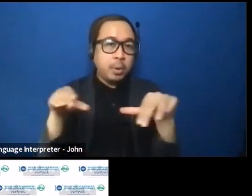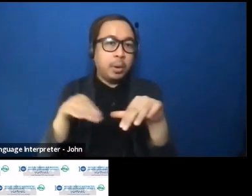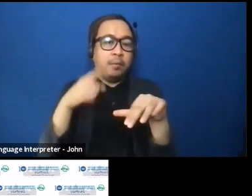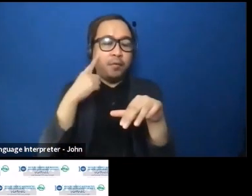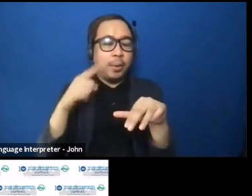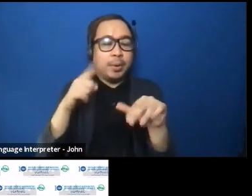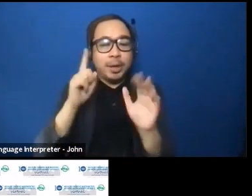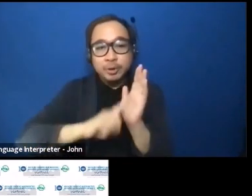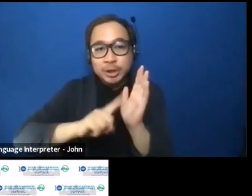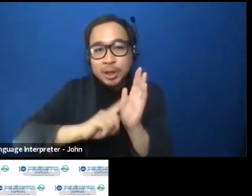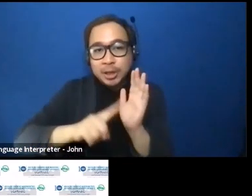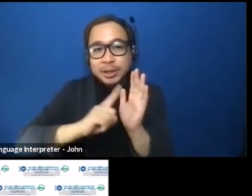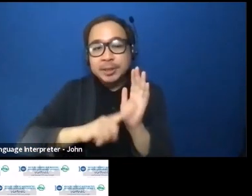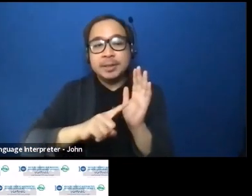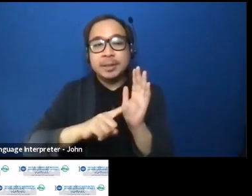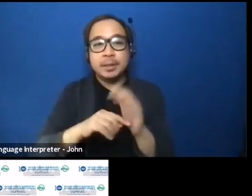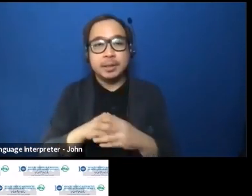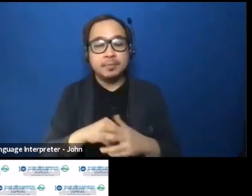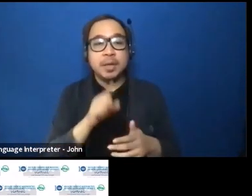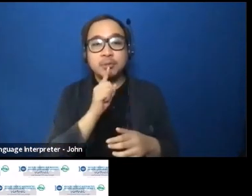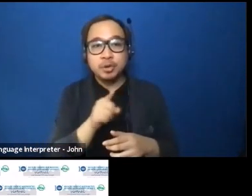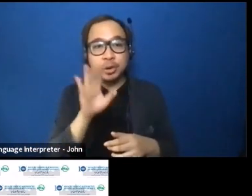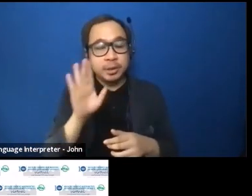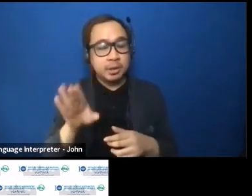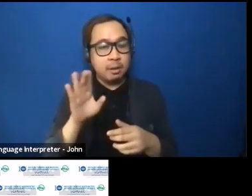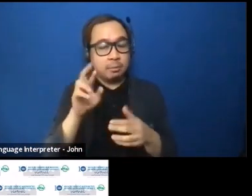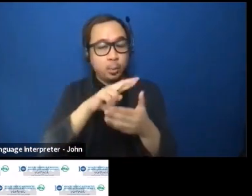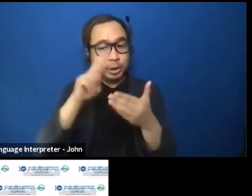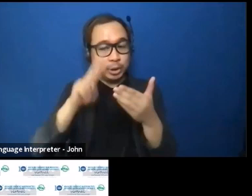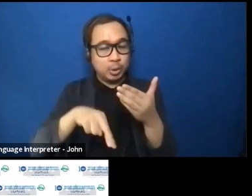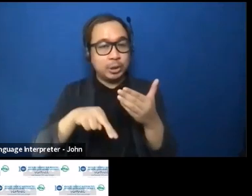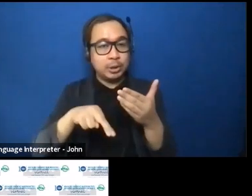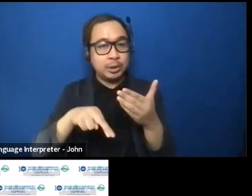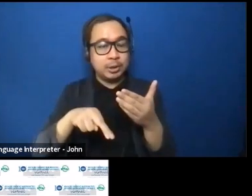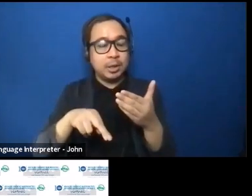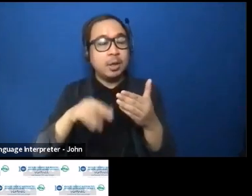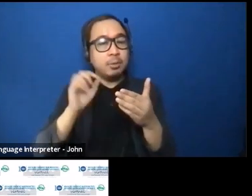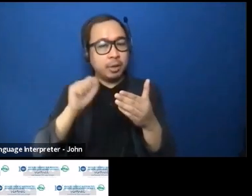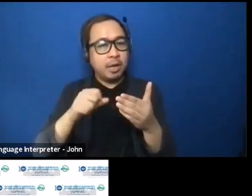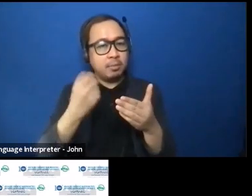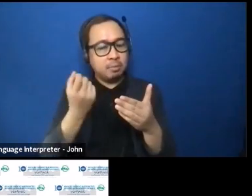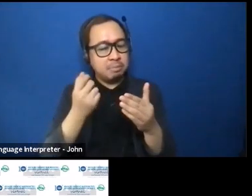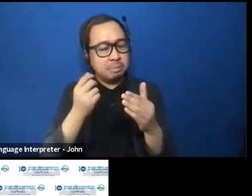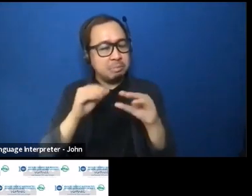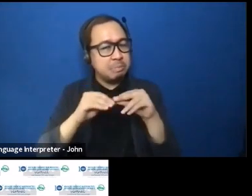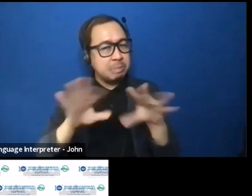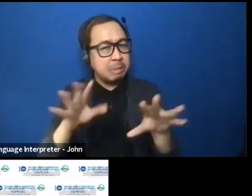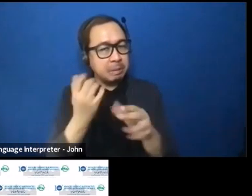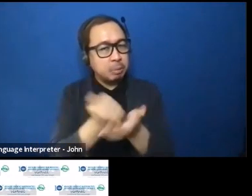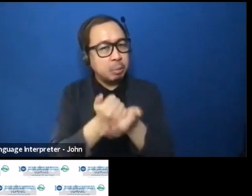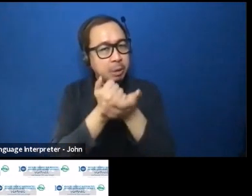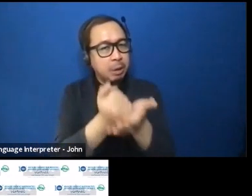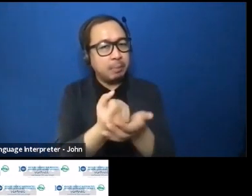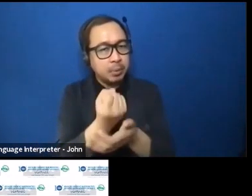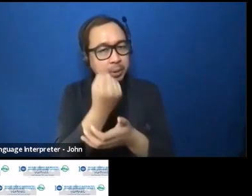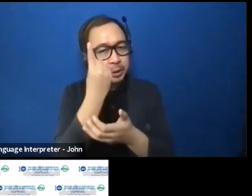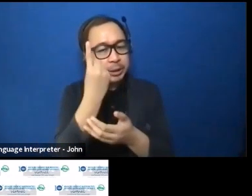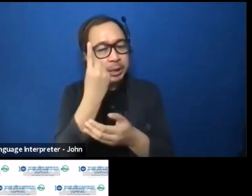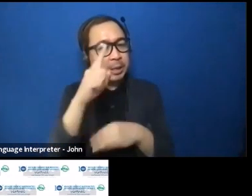studies. And I'm sure that the finding will shed light and share with